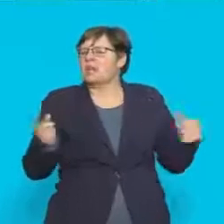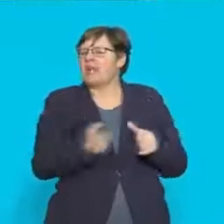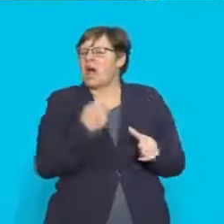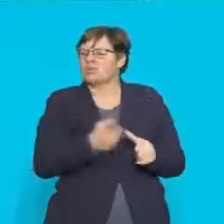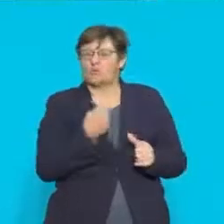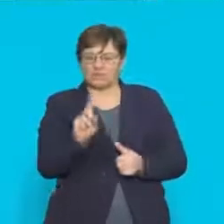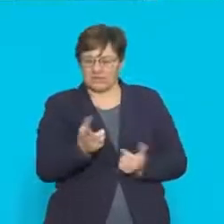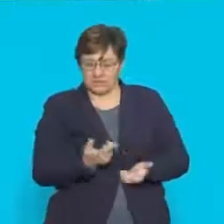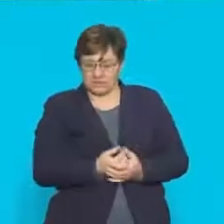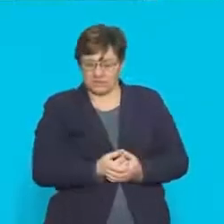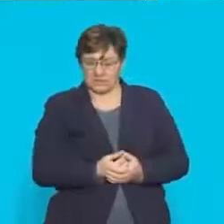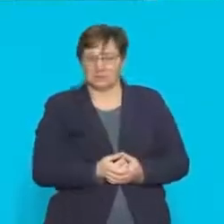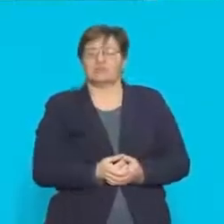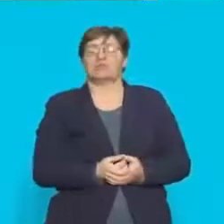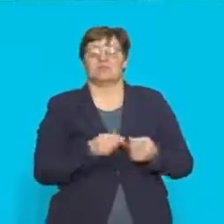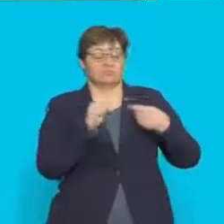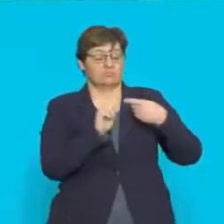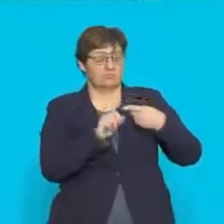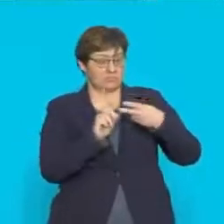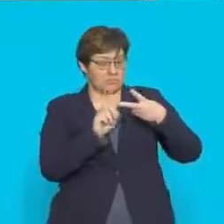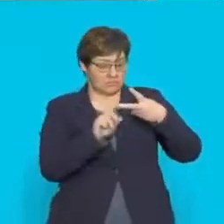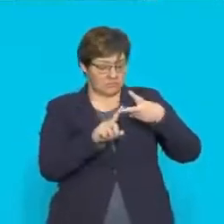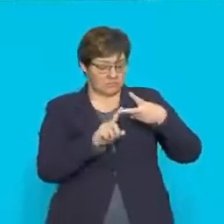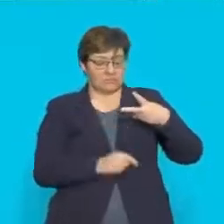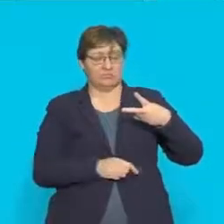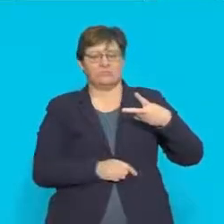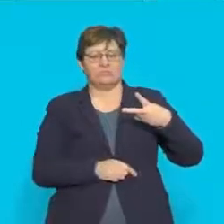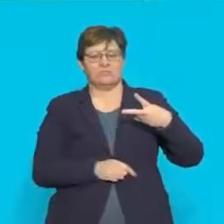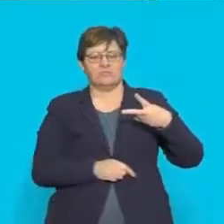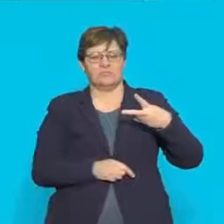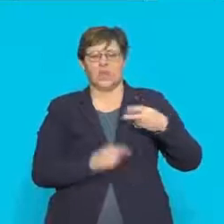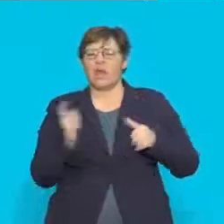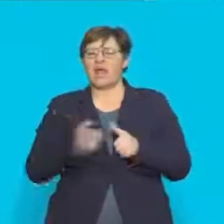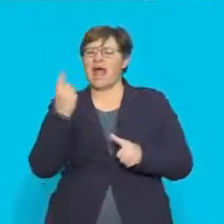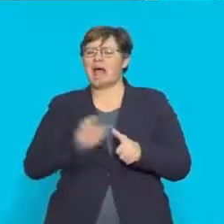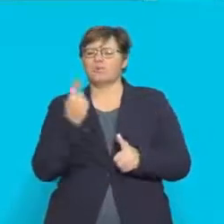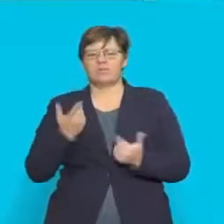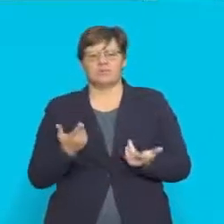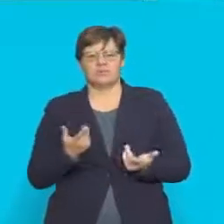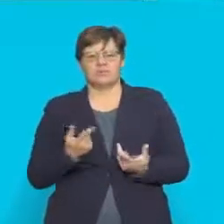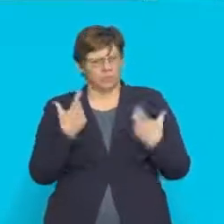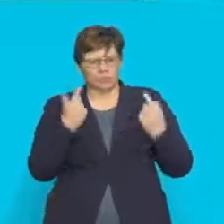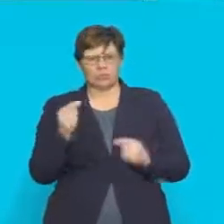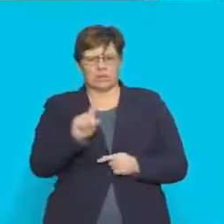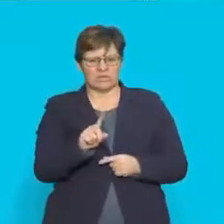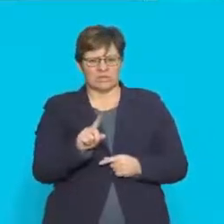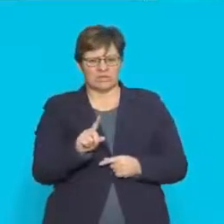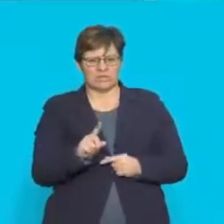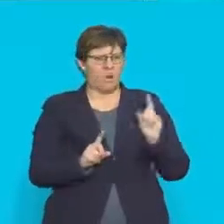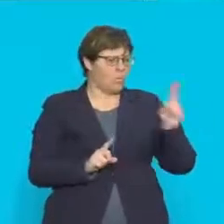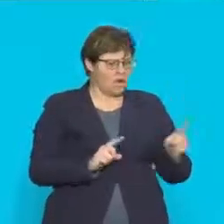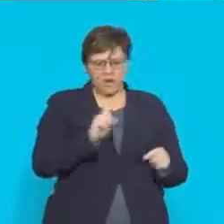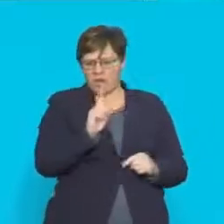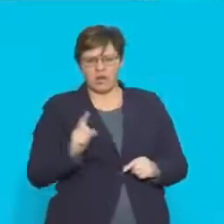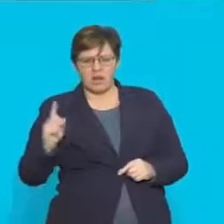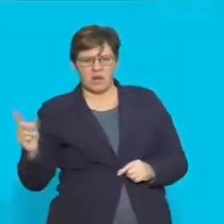at? That's the first question. The second question is, as you are counting, exactly what are you doing, moving from one number